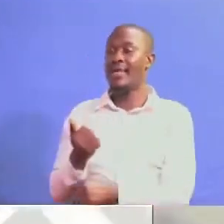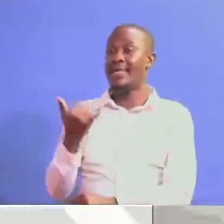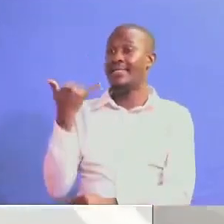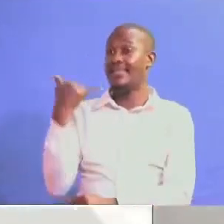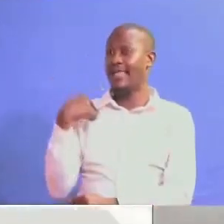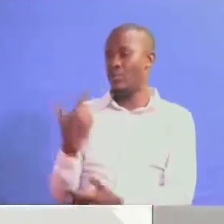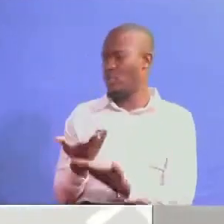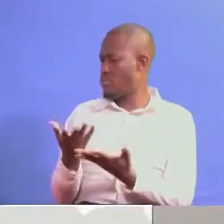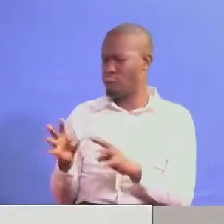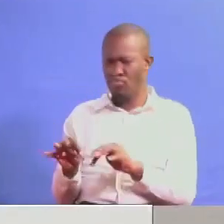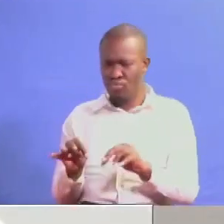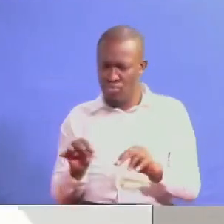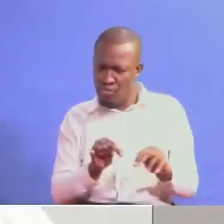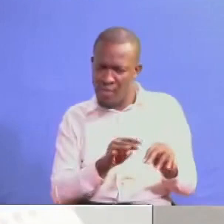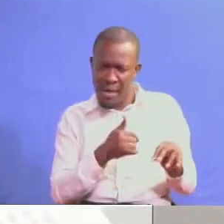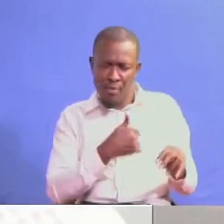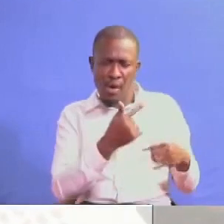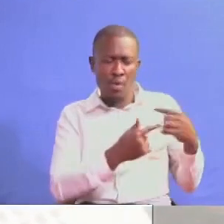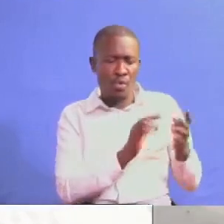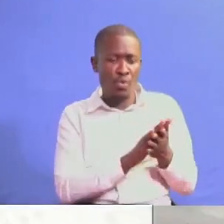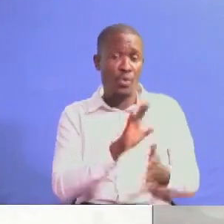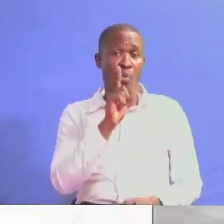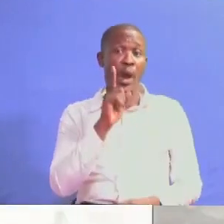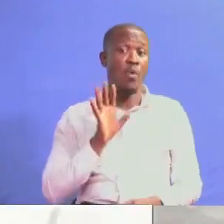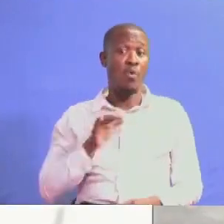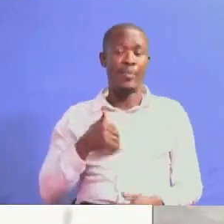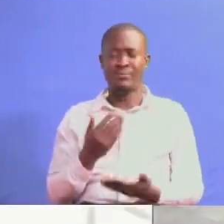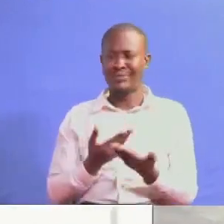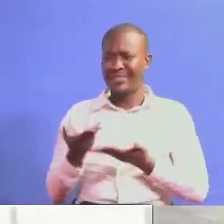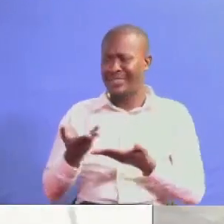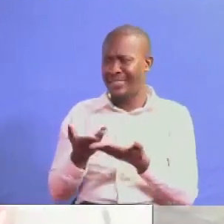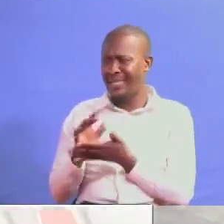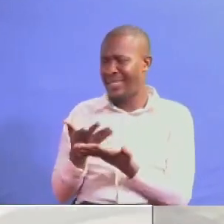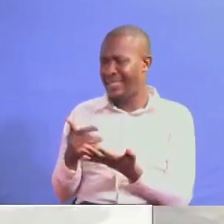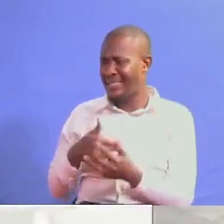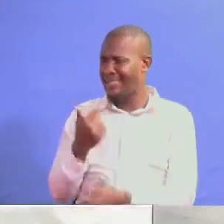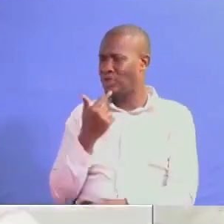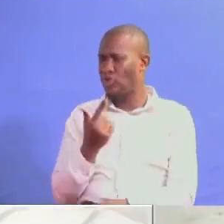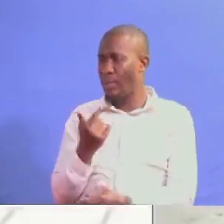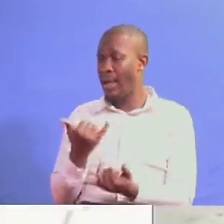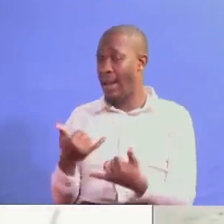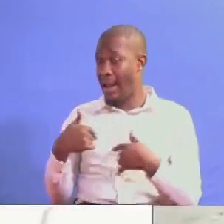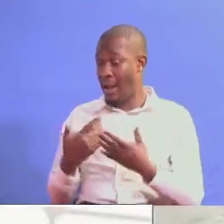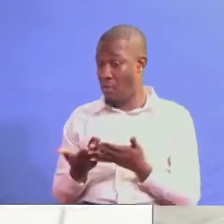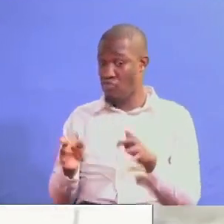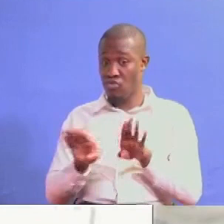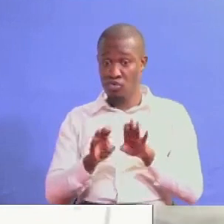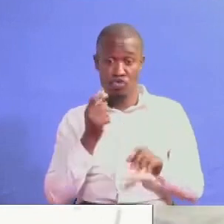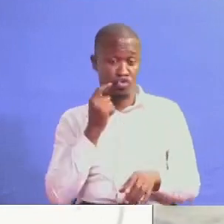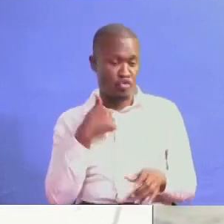tulitolewa hakuna, nilienda tu kwa mwingine anauza makaa kwa kibanda, anauza makaa, ndiye akaniambia sasa yeye akifunga mimi nilale